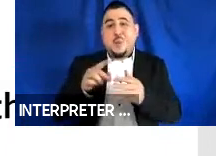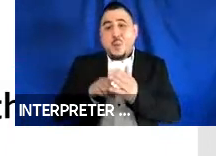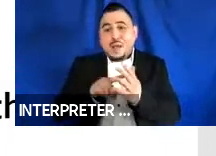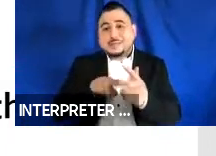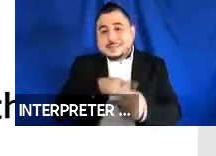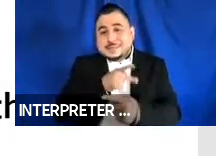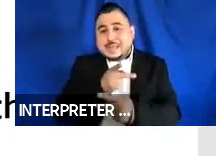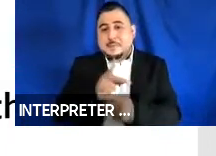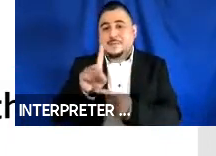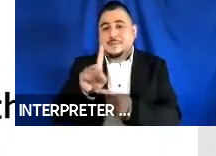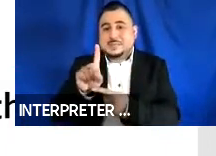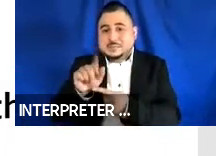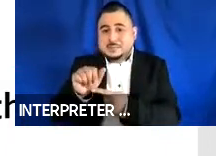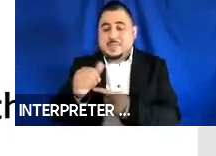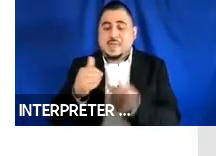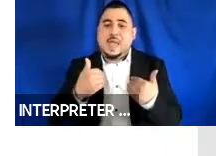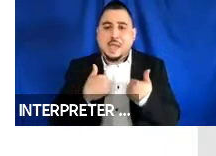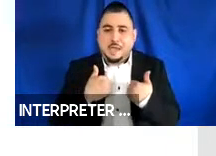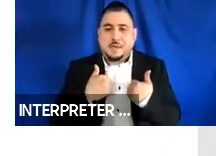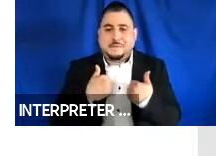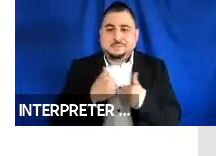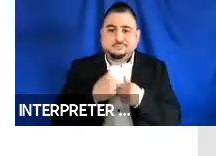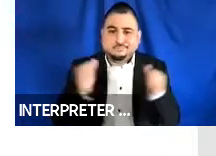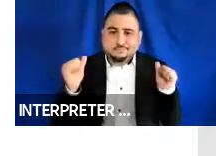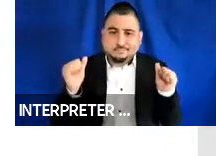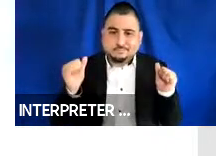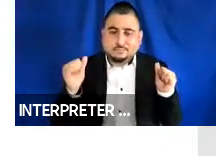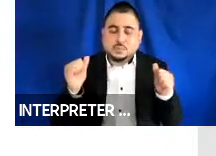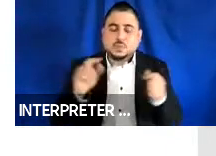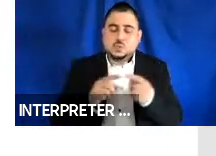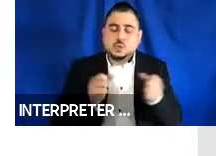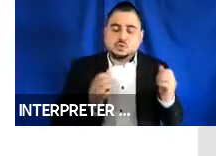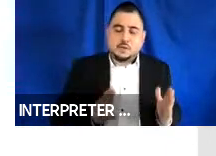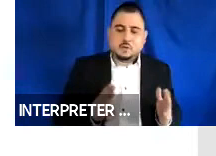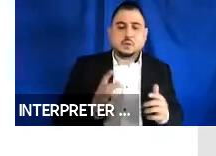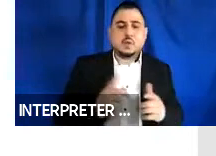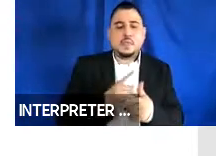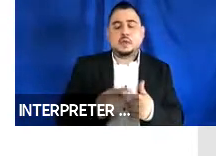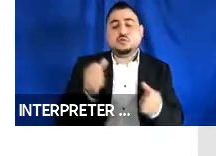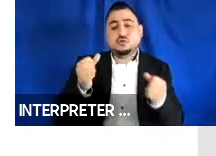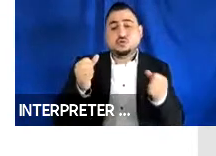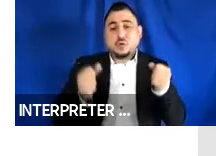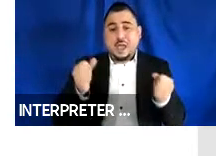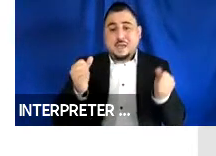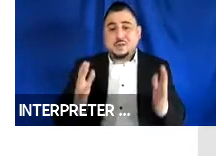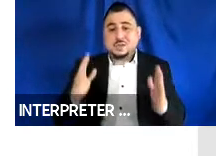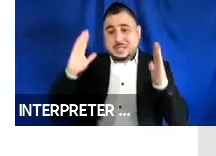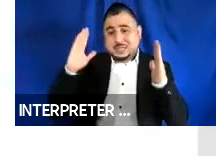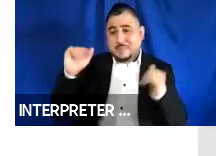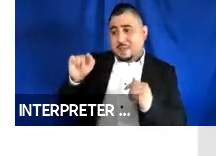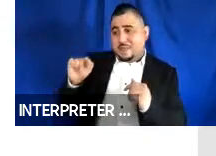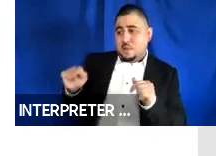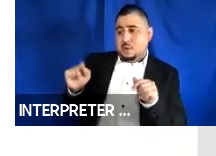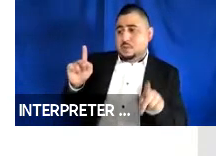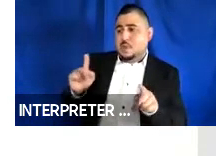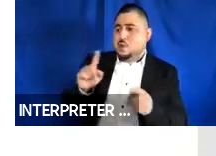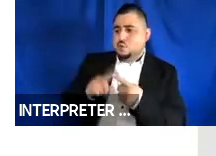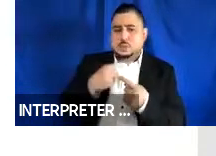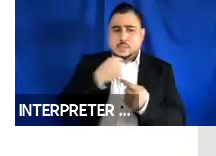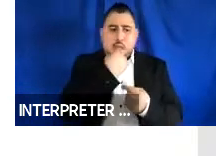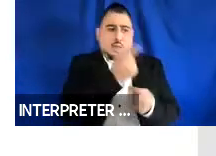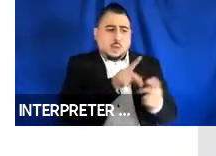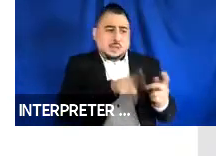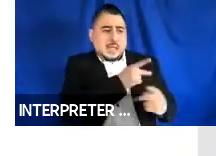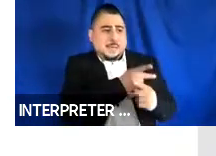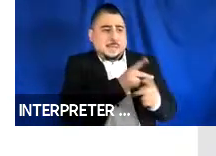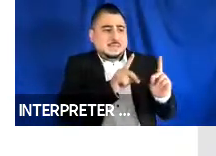driver. Next slide. And drivers actually expected passengers to disclose their disabilities